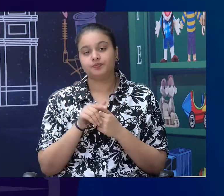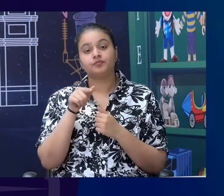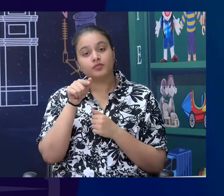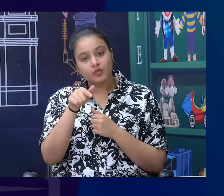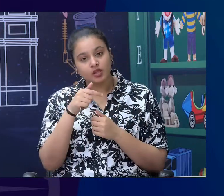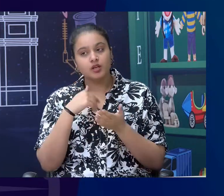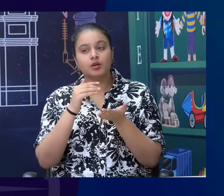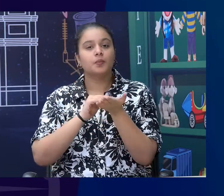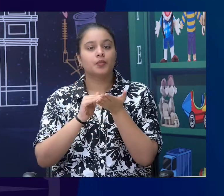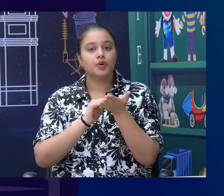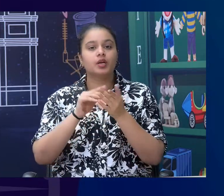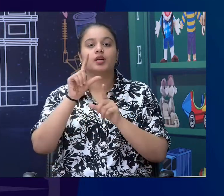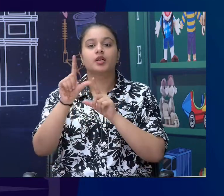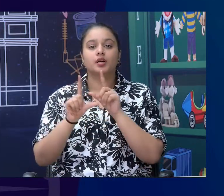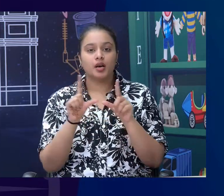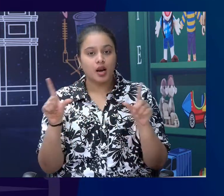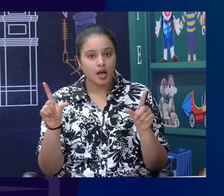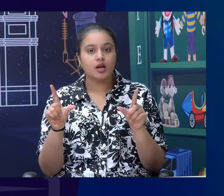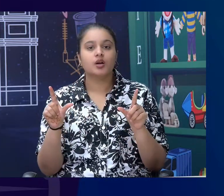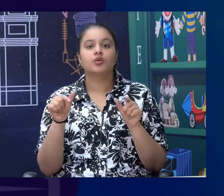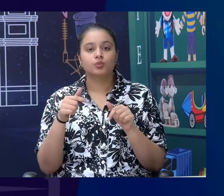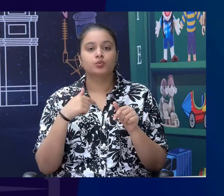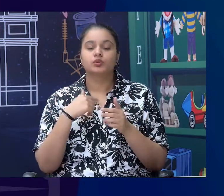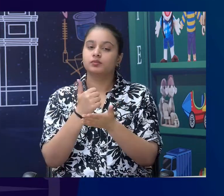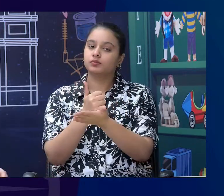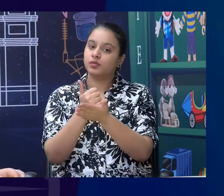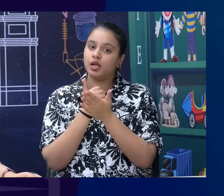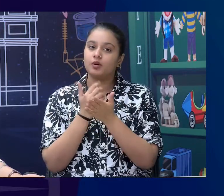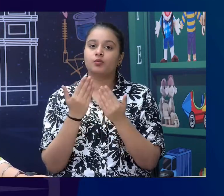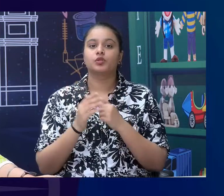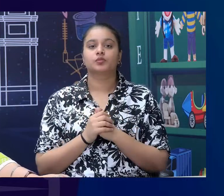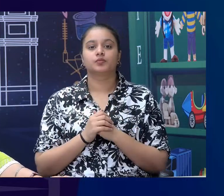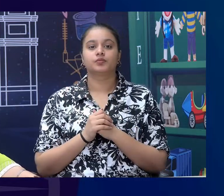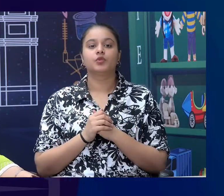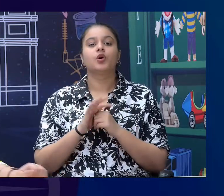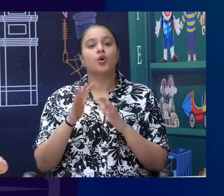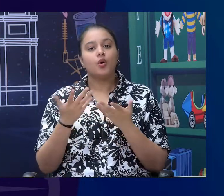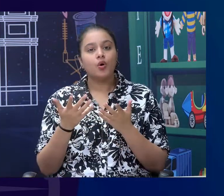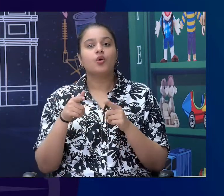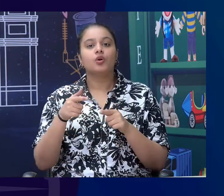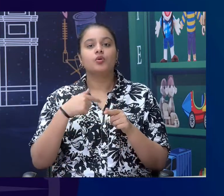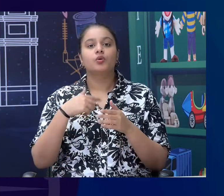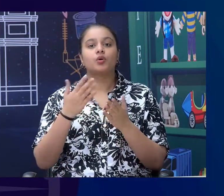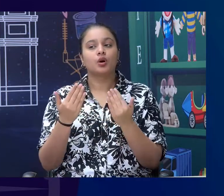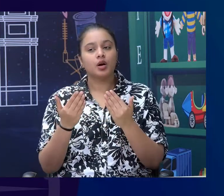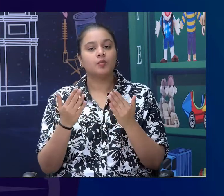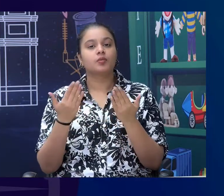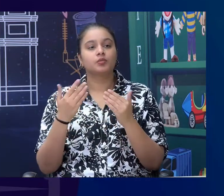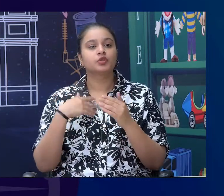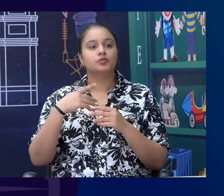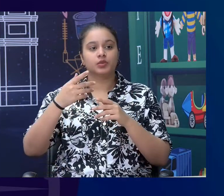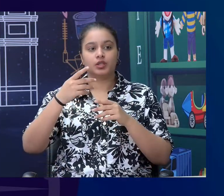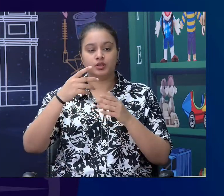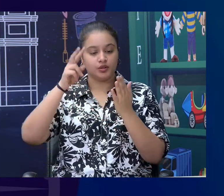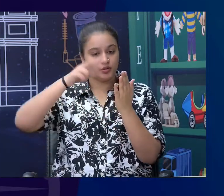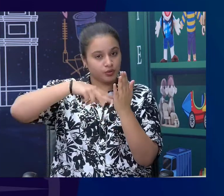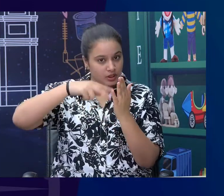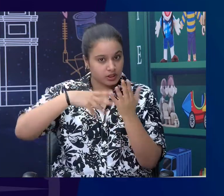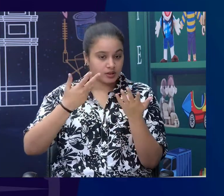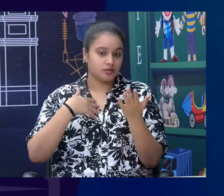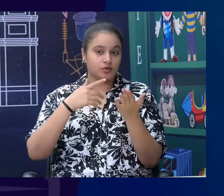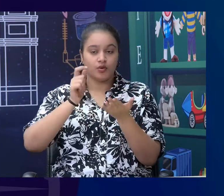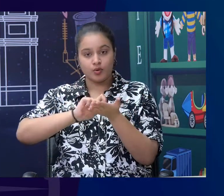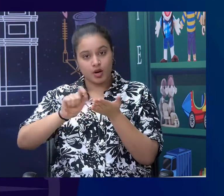them this language is extremely helpful. Okay. And they are able to read using this